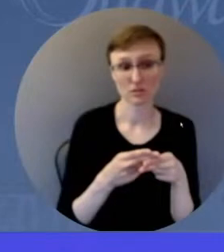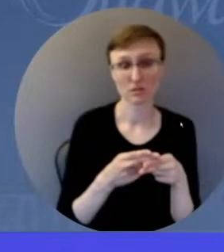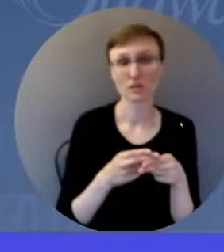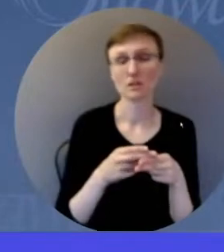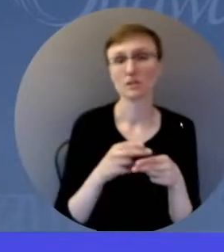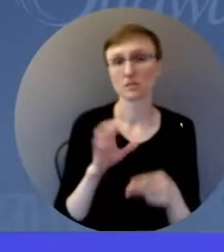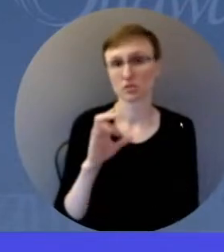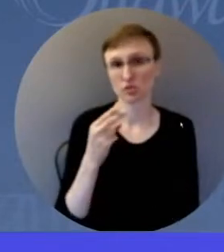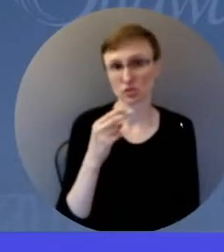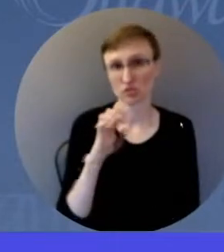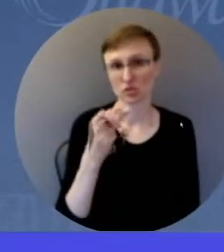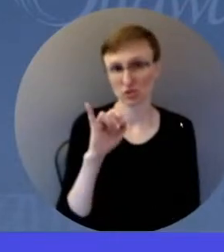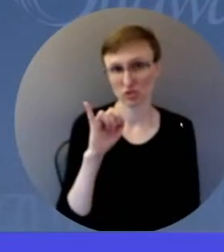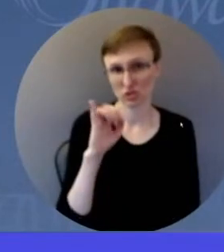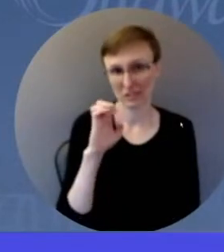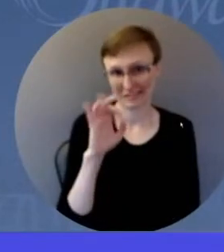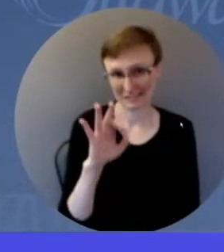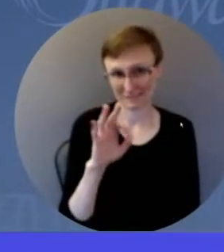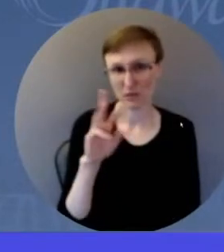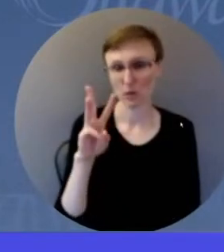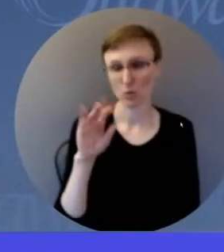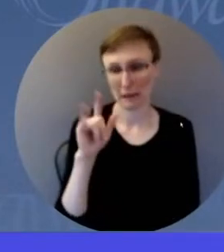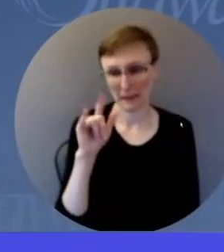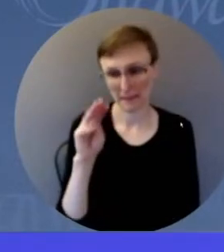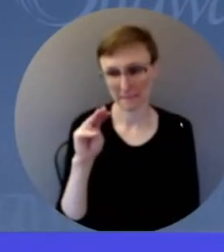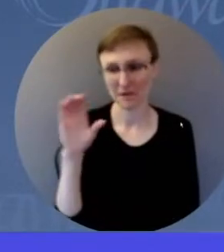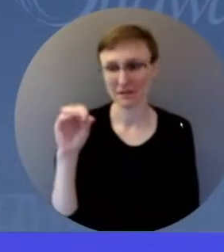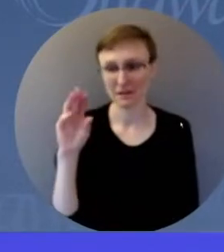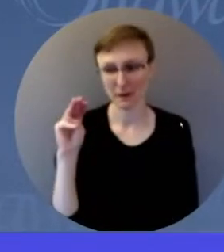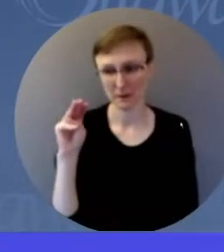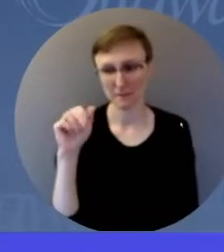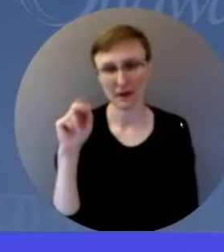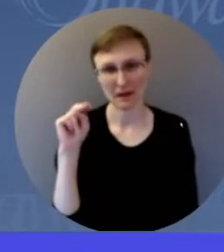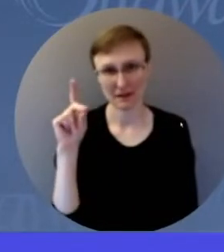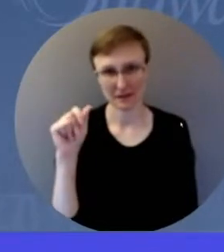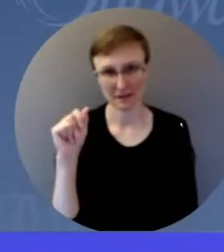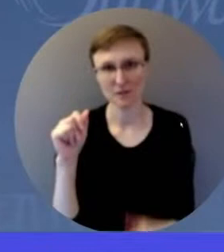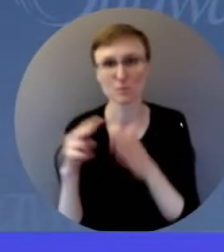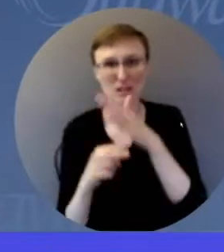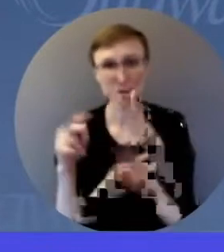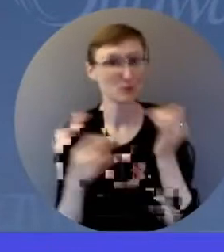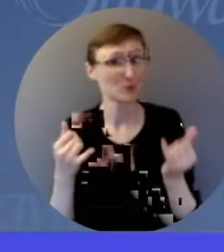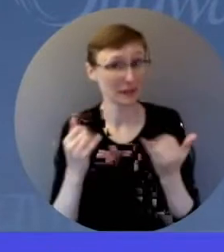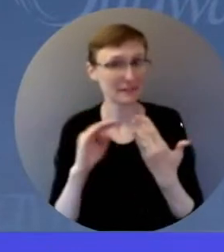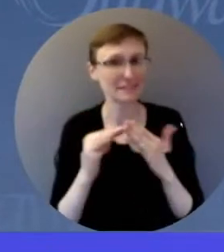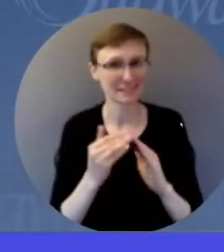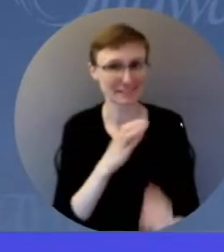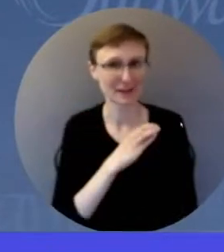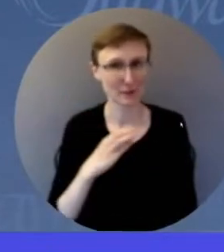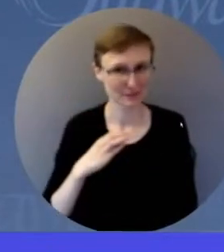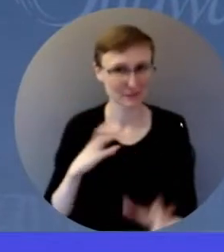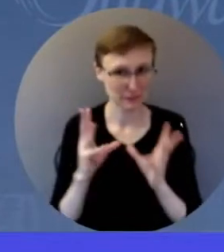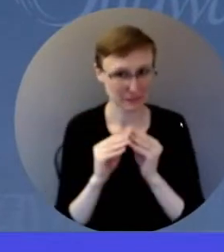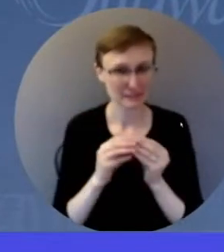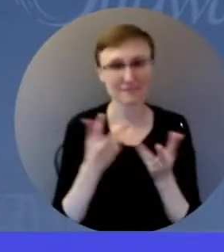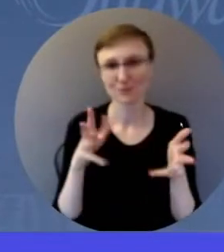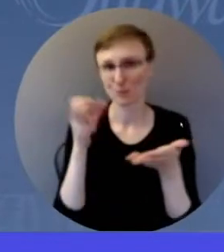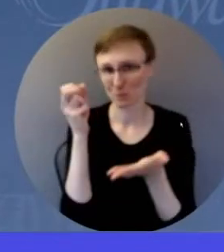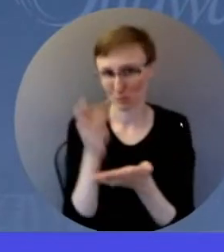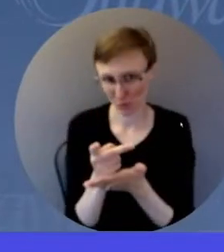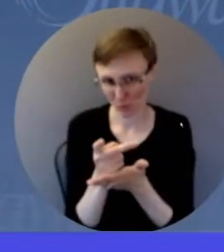been approved today at the City Council meeting. So we will be changing the